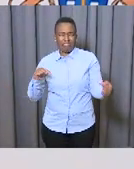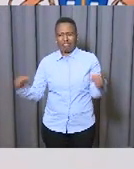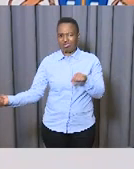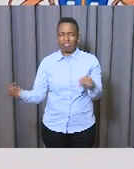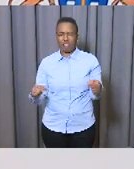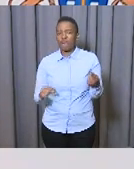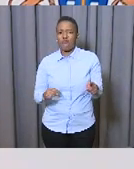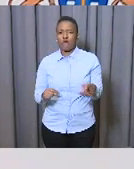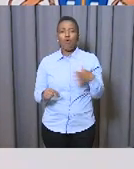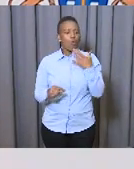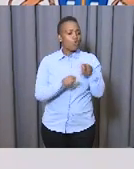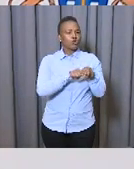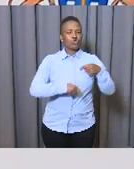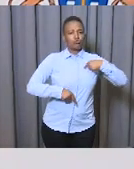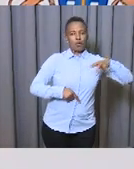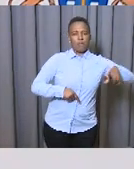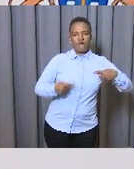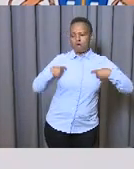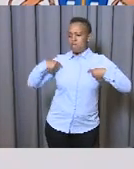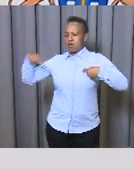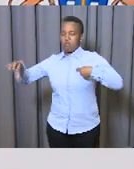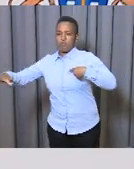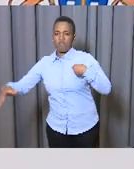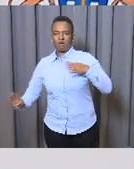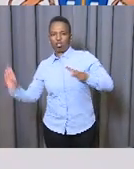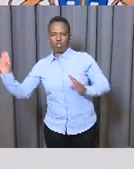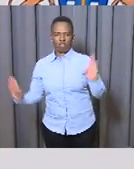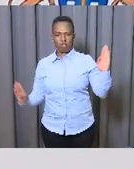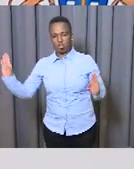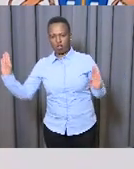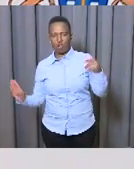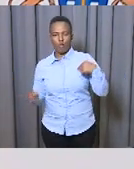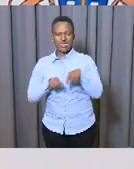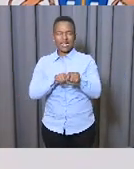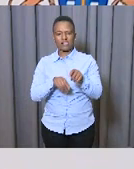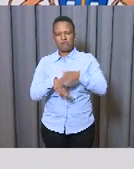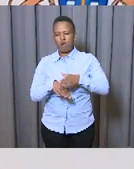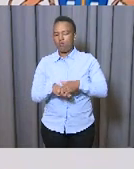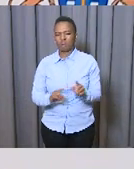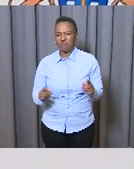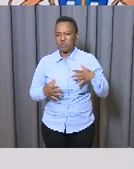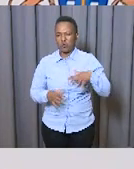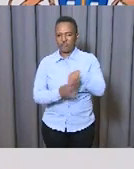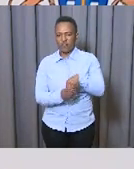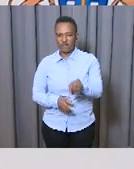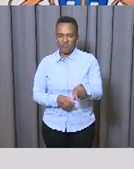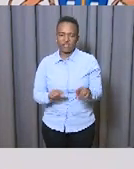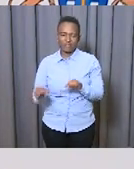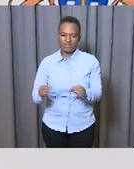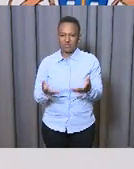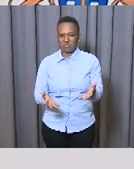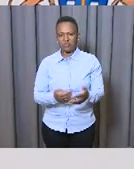is testing more. We're just giving you the facts. The reality is that all of us must focus on the job. We must focus